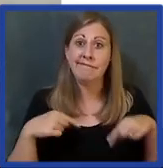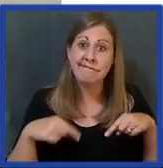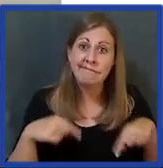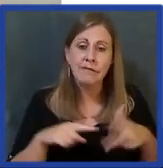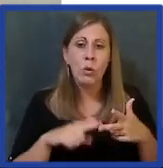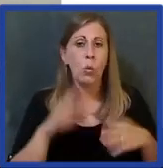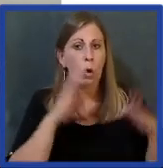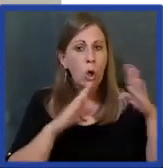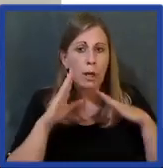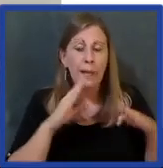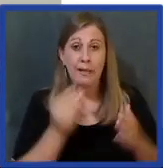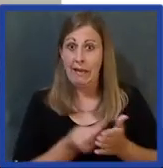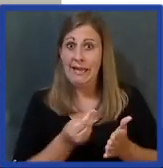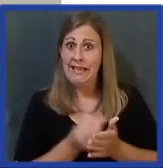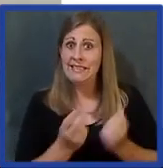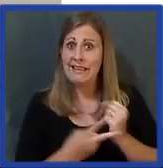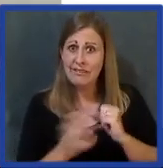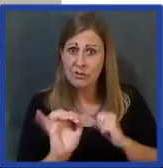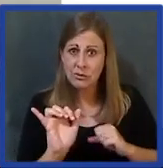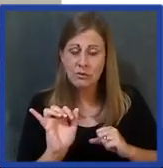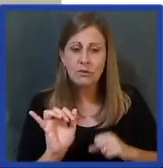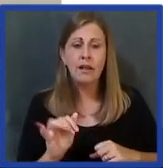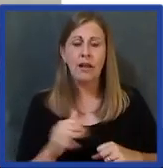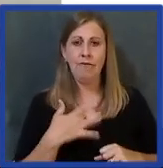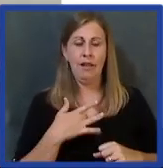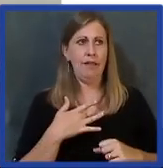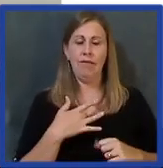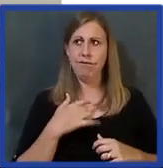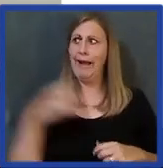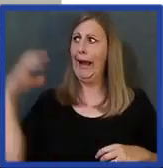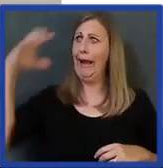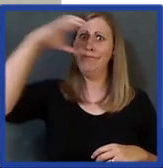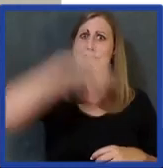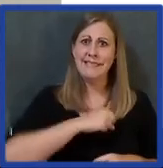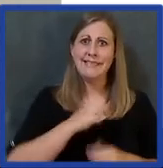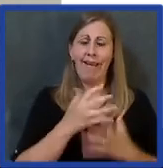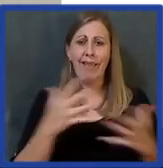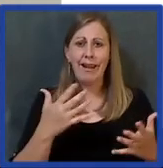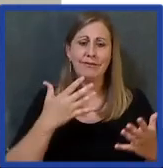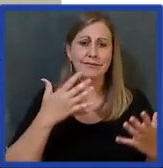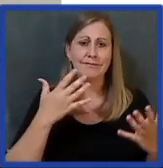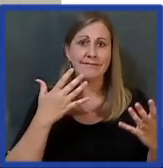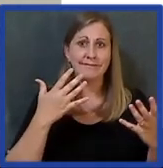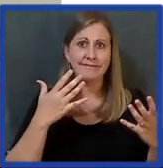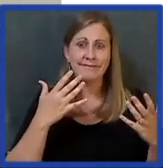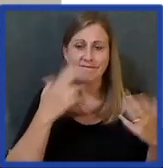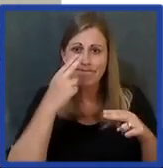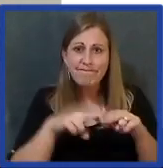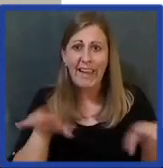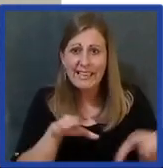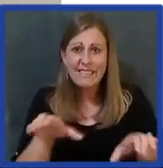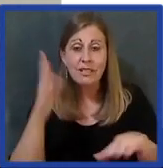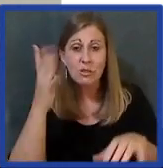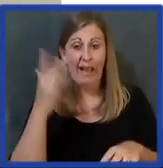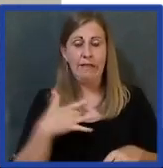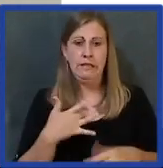anxiety and worry and money. I feel like I missed out on a lot of activities because